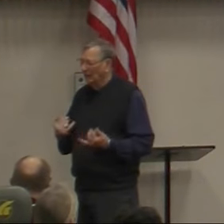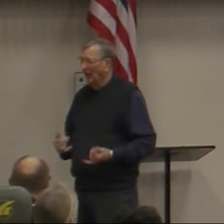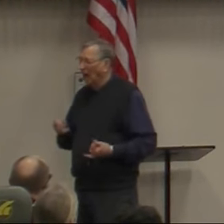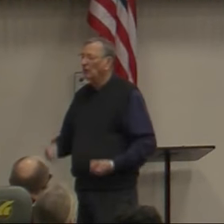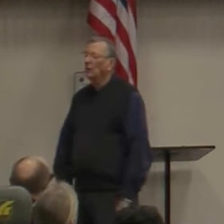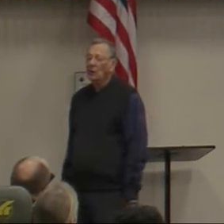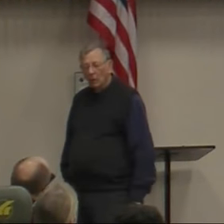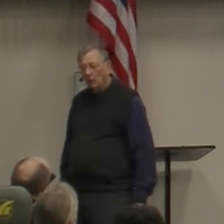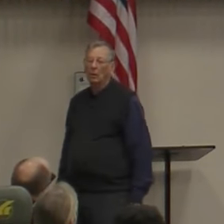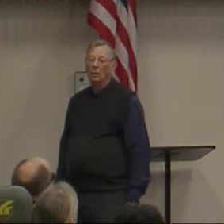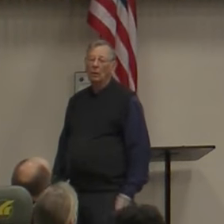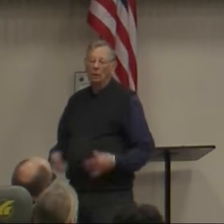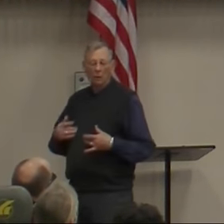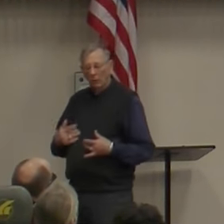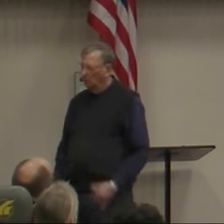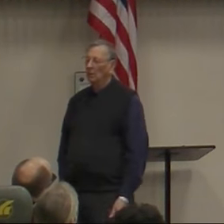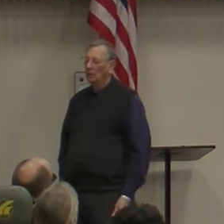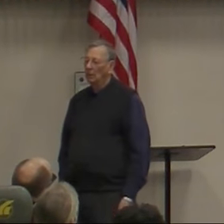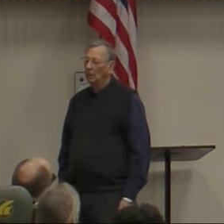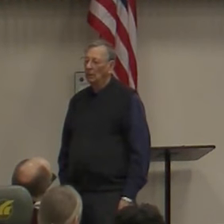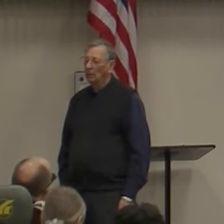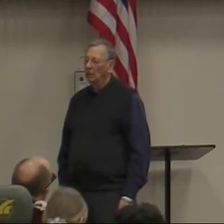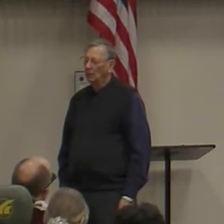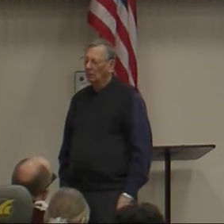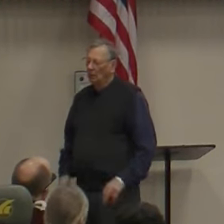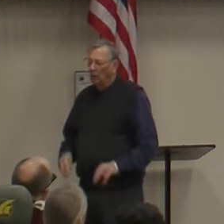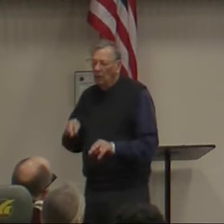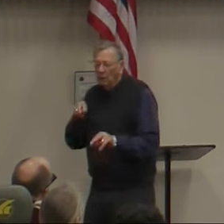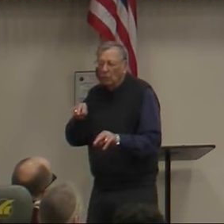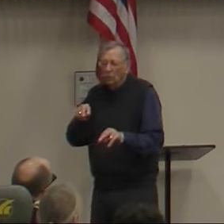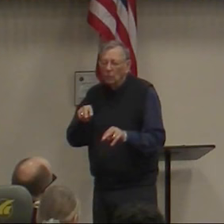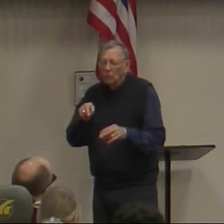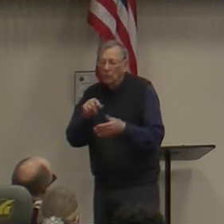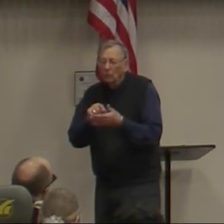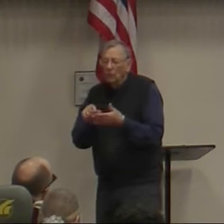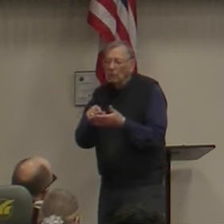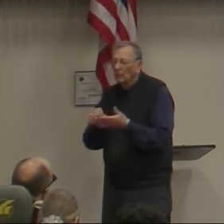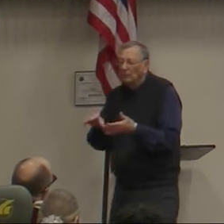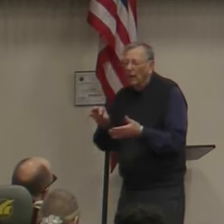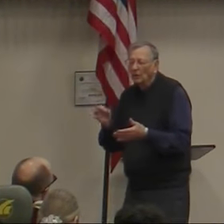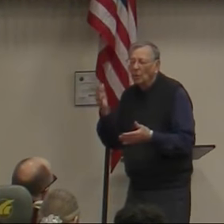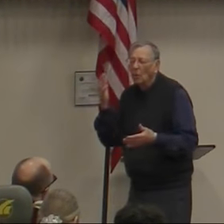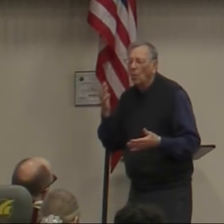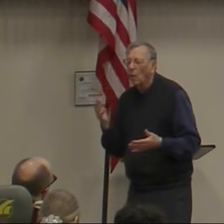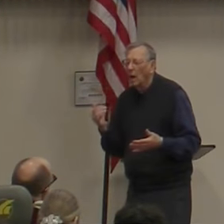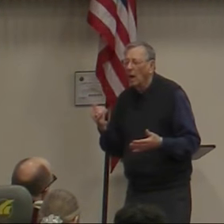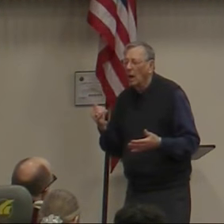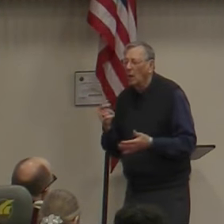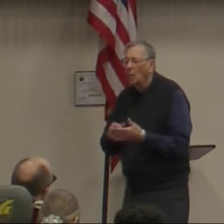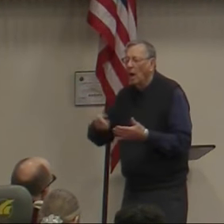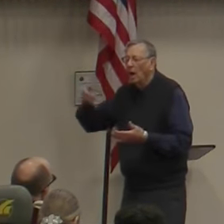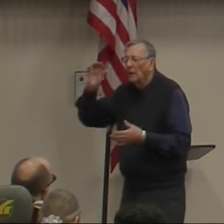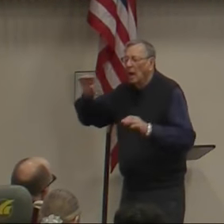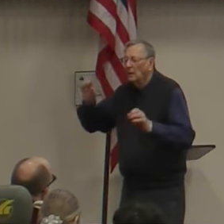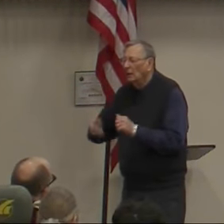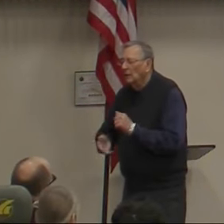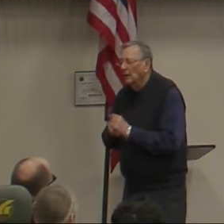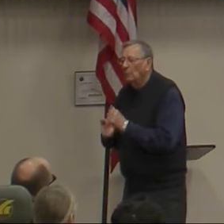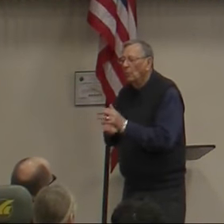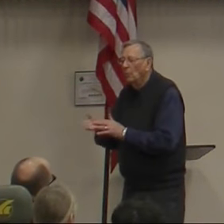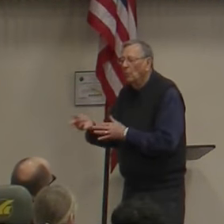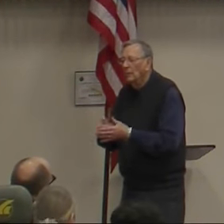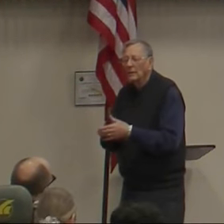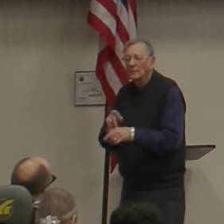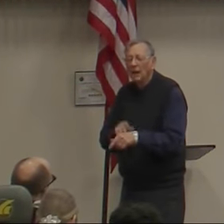point. Let's go back and look through that text and let's find some answers. What God does to help him through this